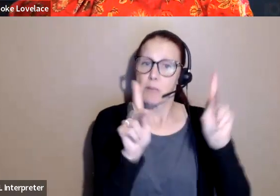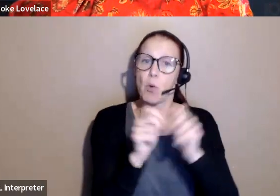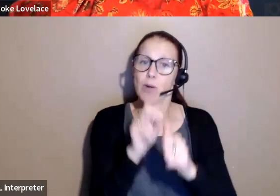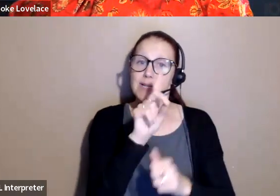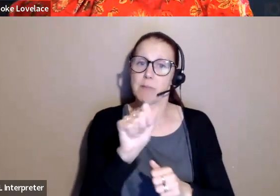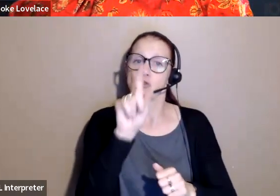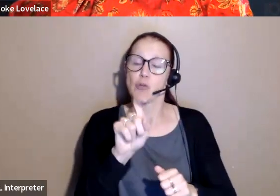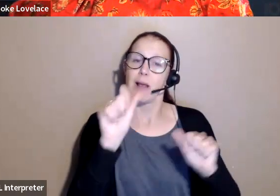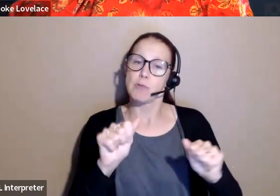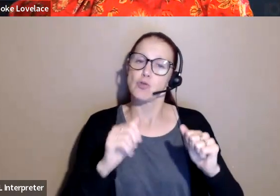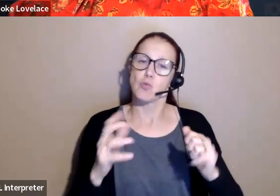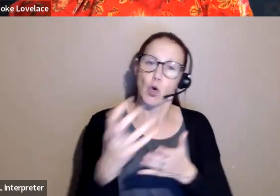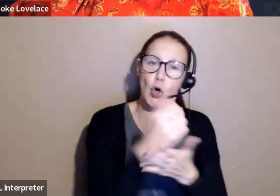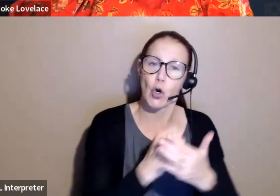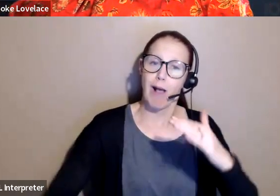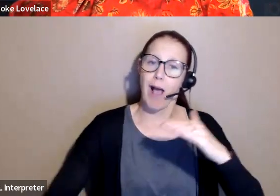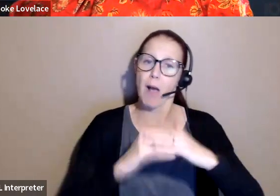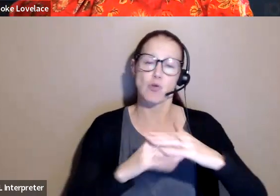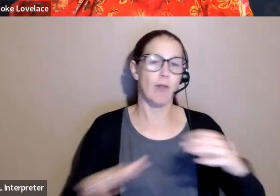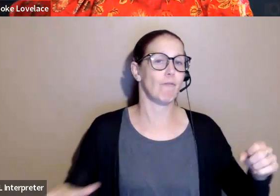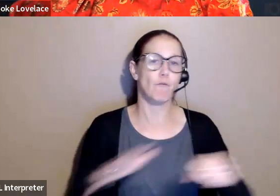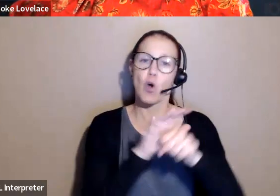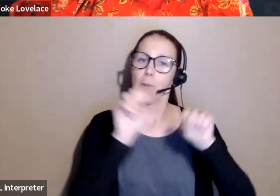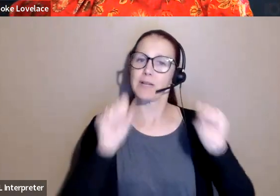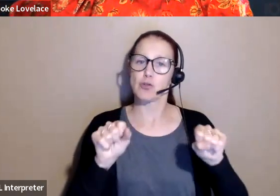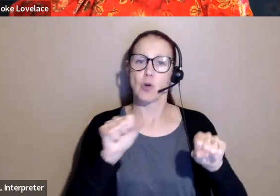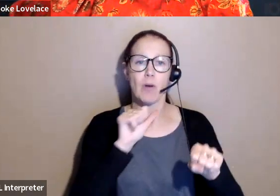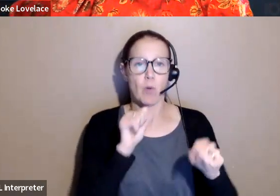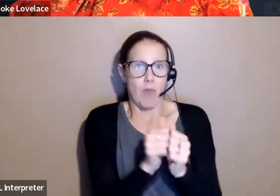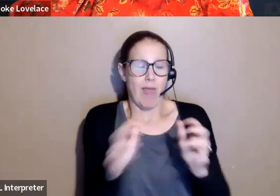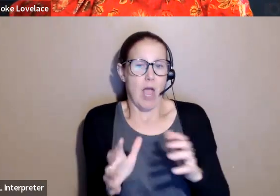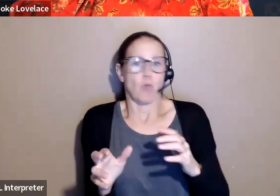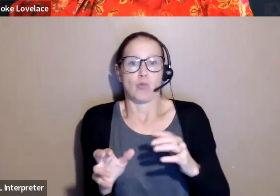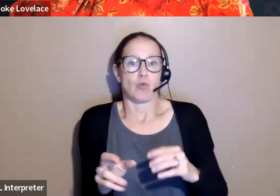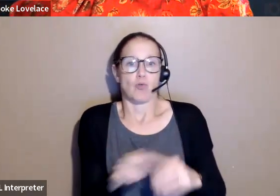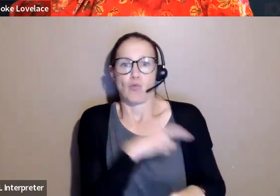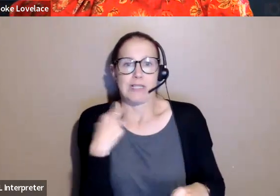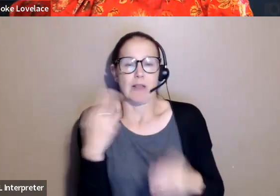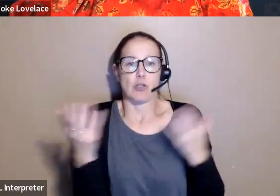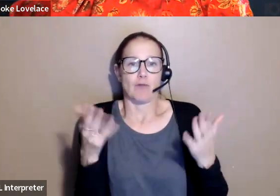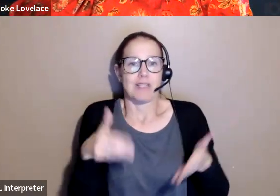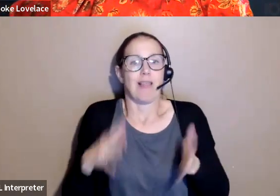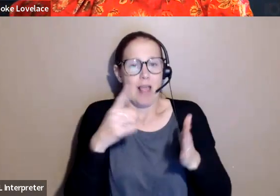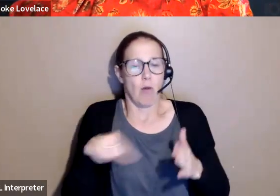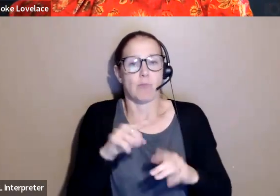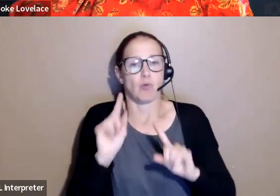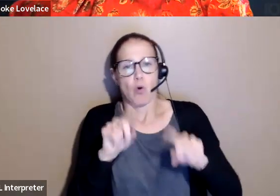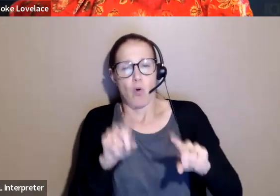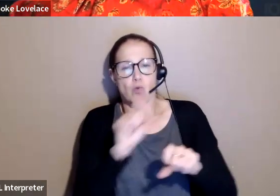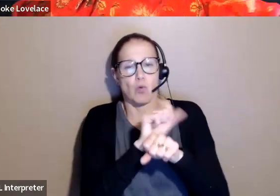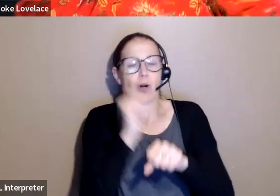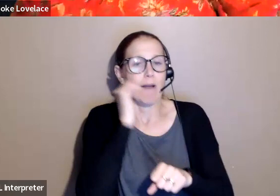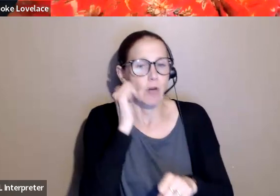full potential and without risking the services that allow them to get to work every day. So there's a